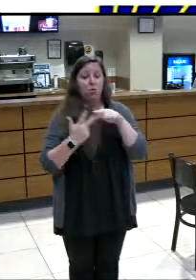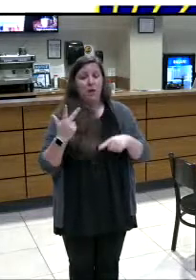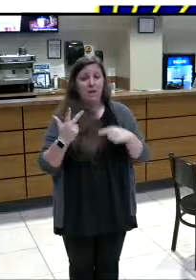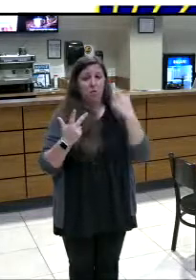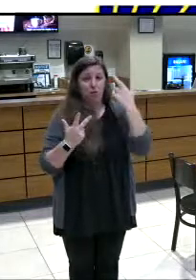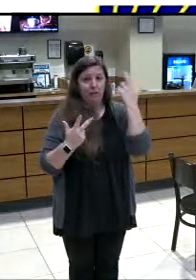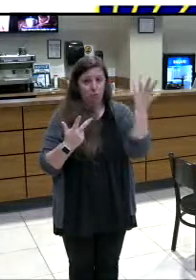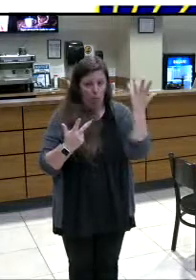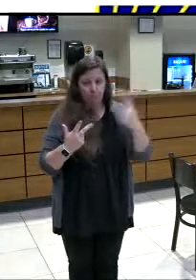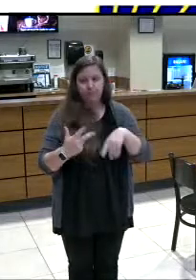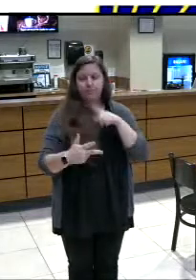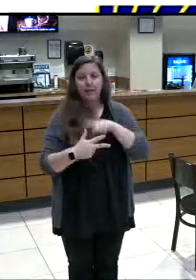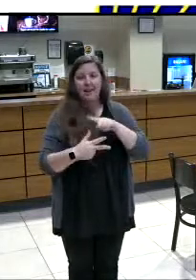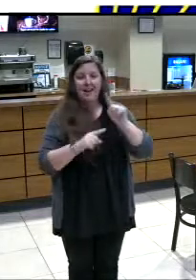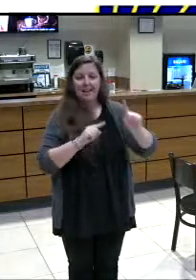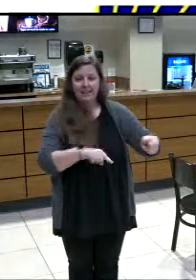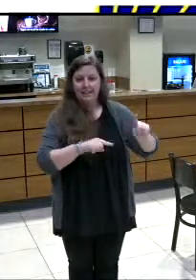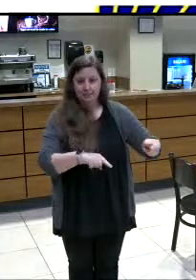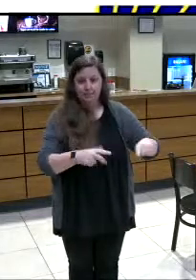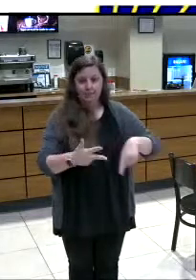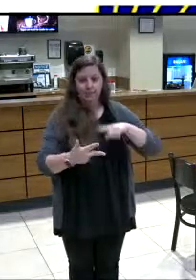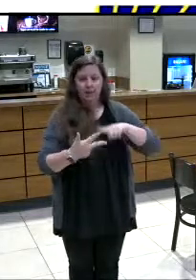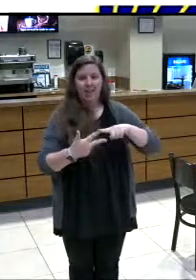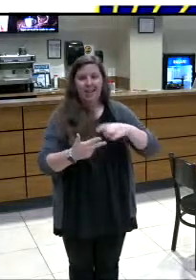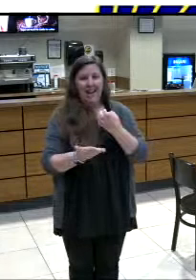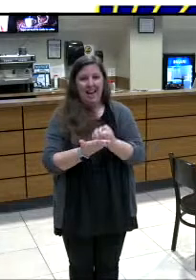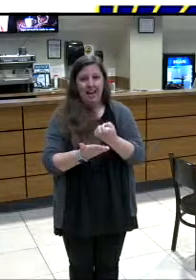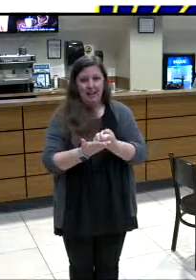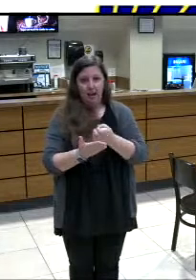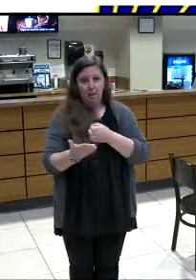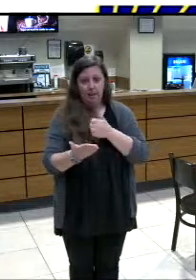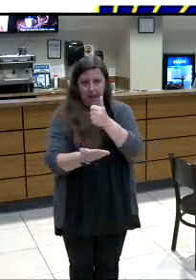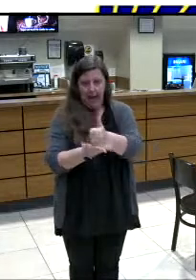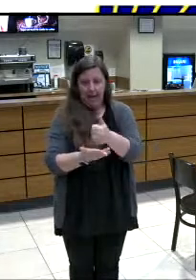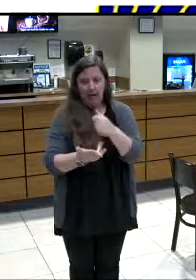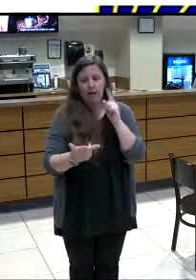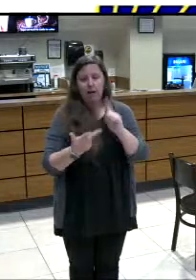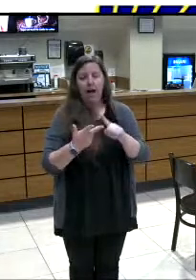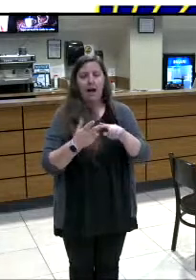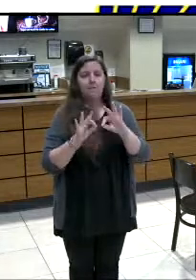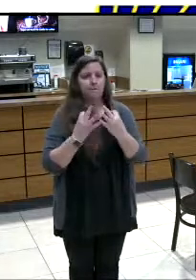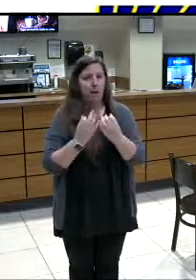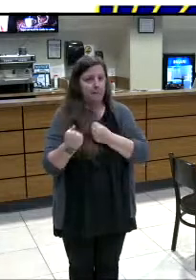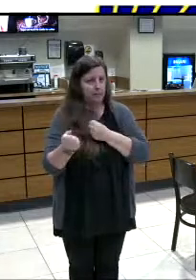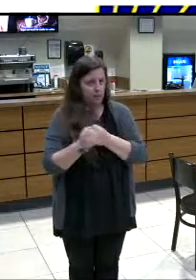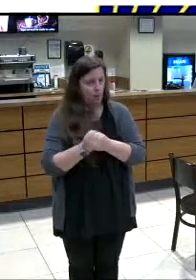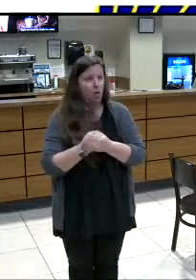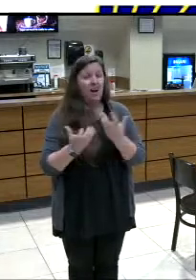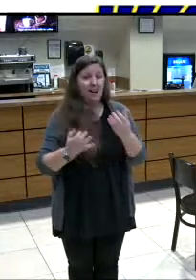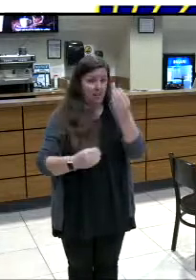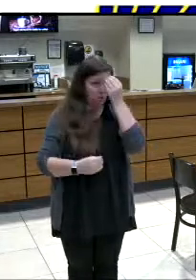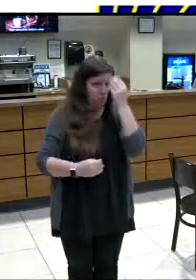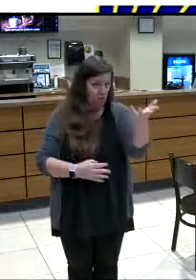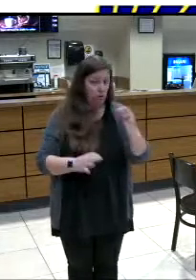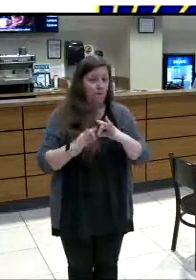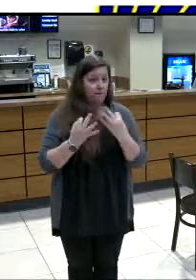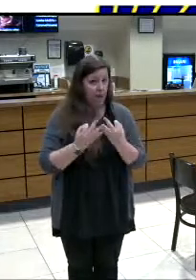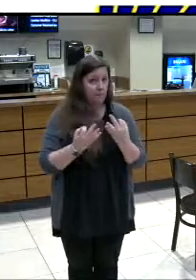attendance, economic aid, and family support. And I would just like to note the family